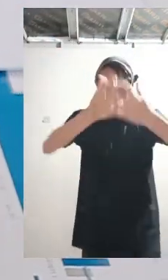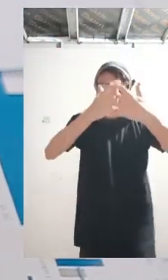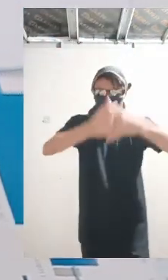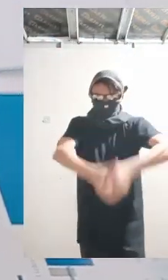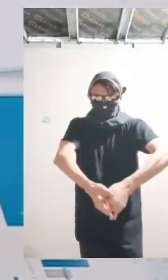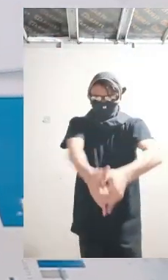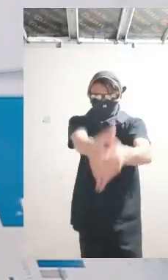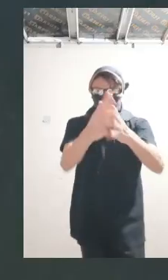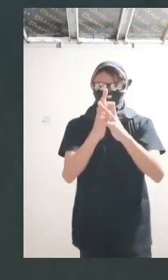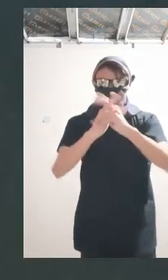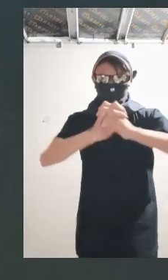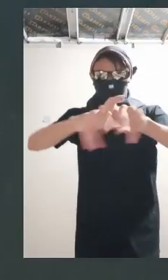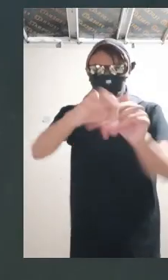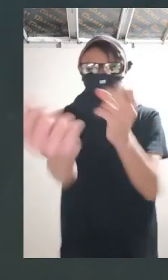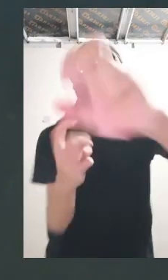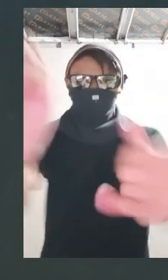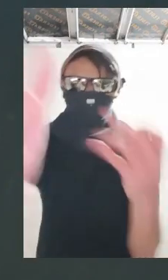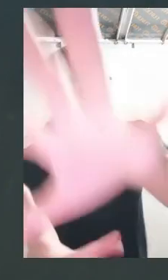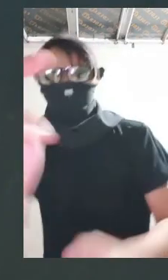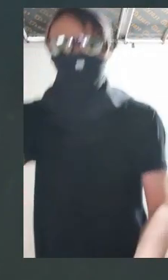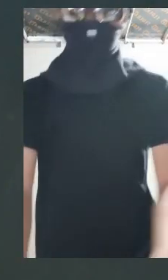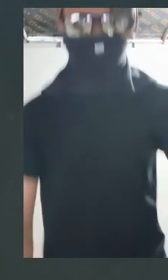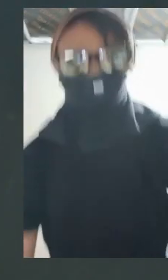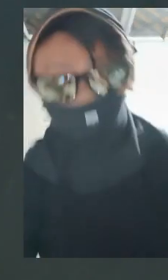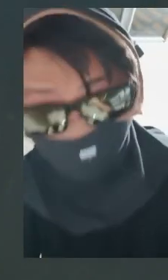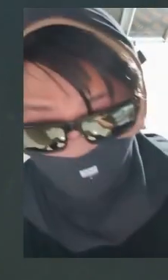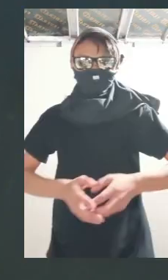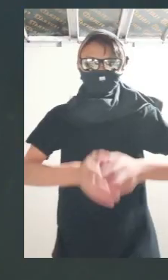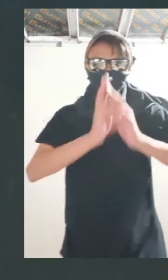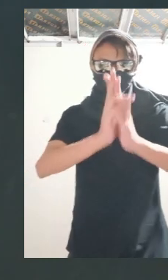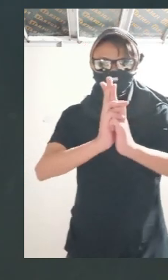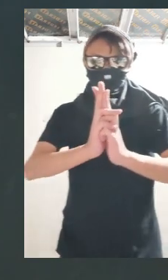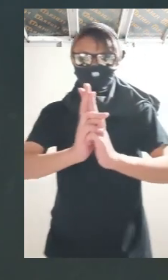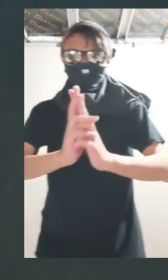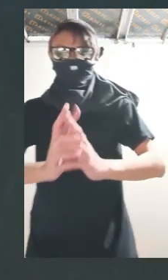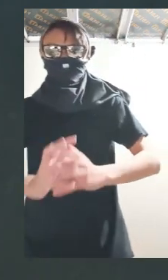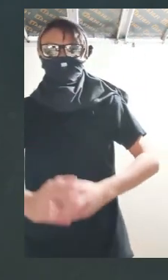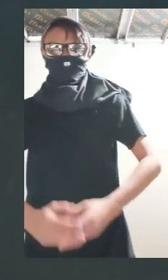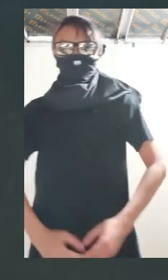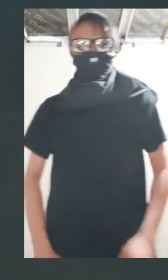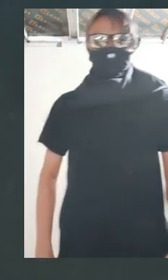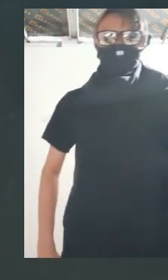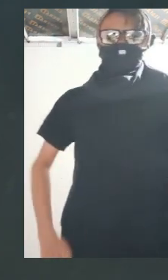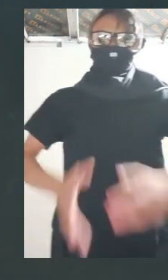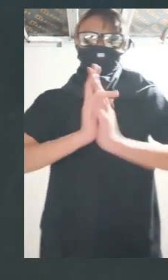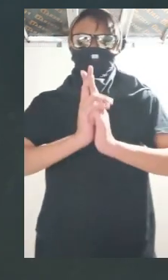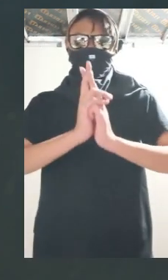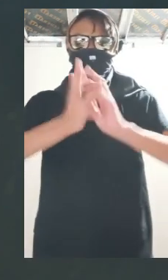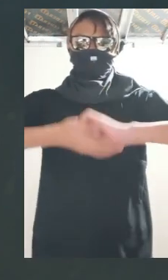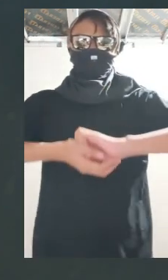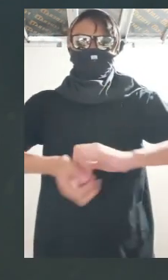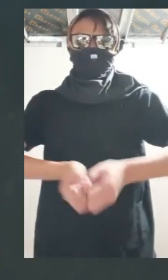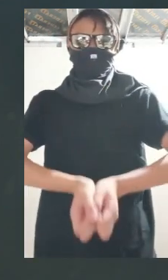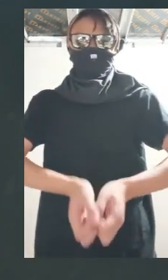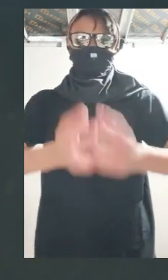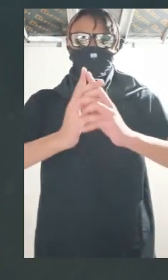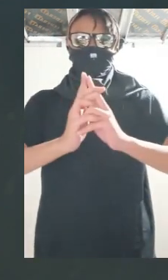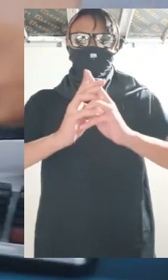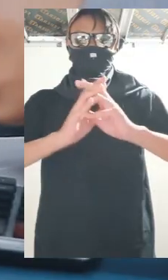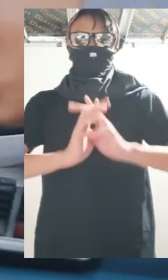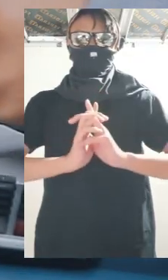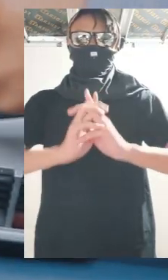severity of the risks. 4. Implement control measures. Apply actions to reduce or eliminate